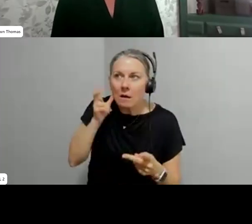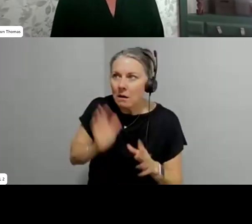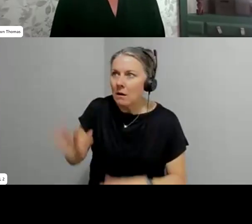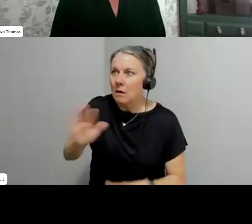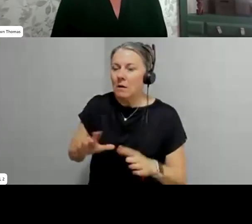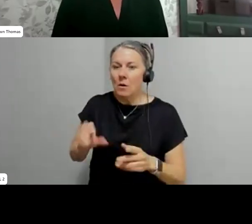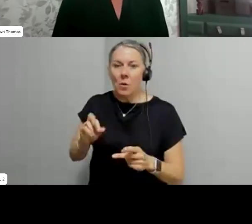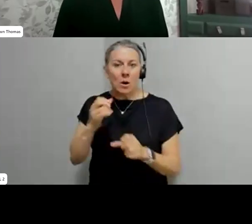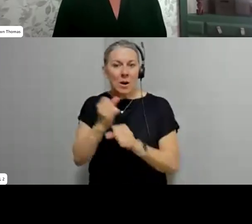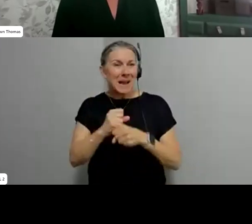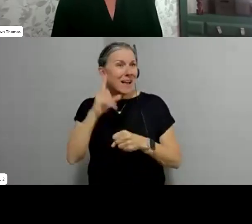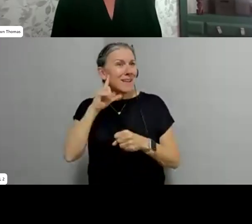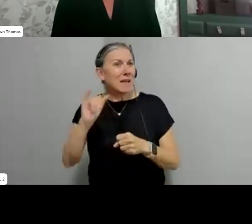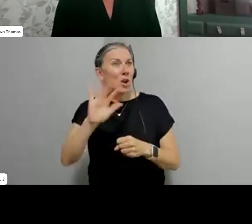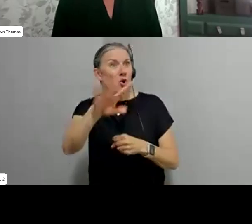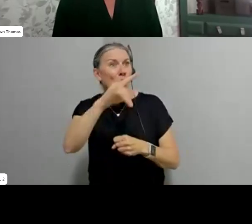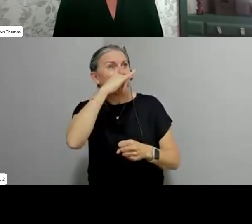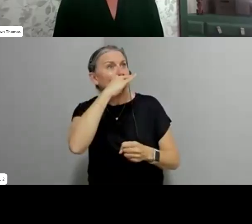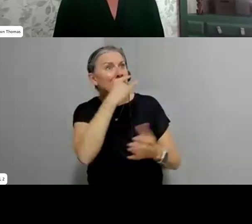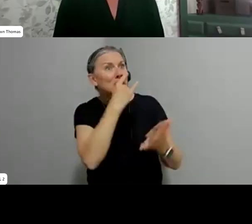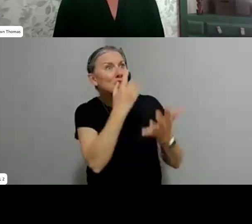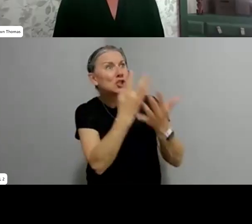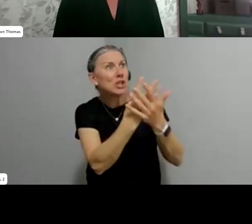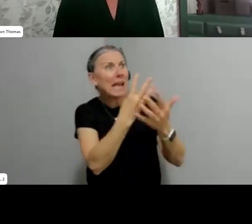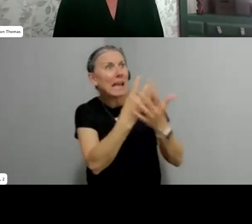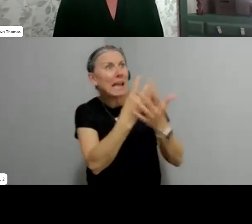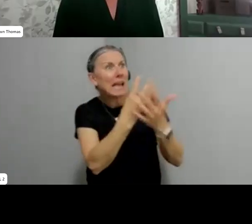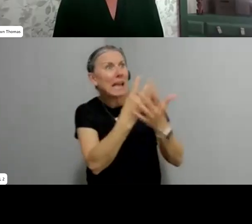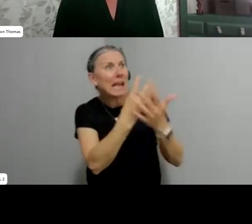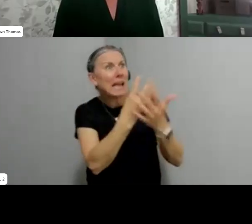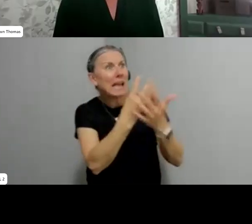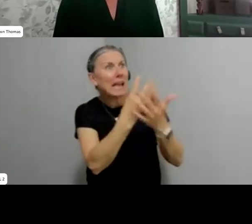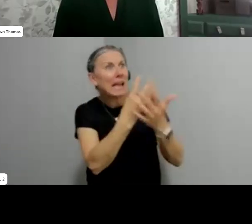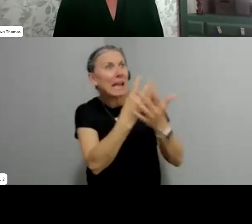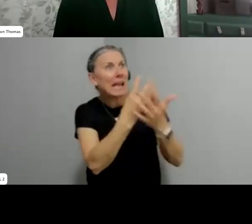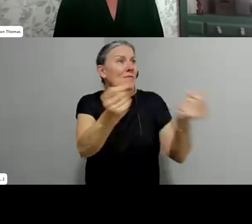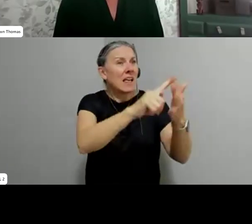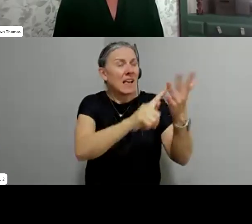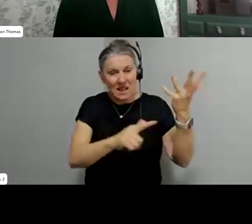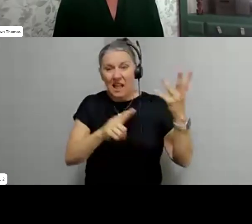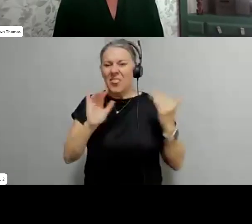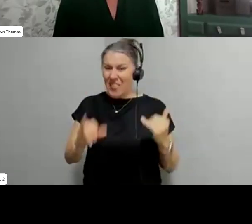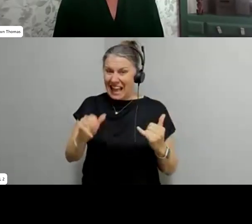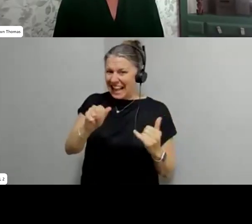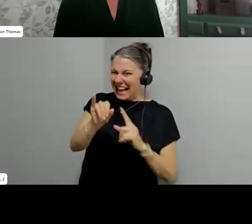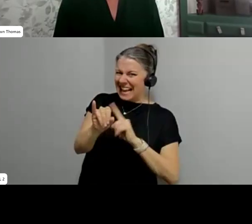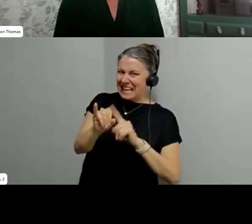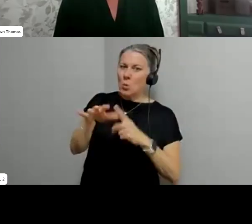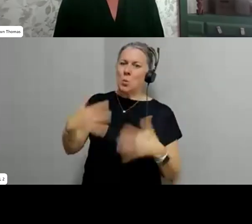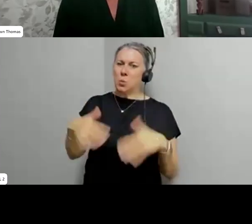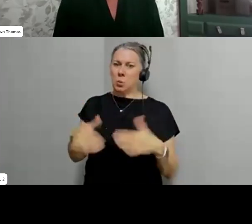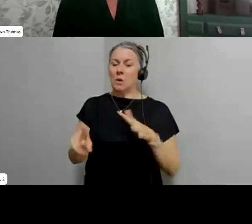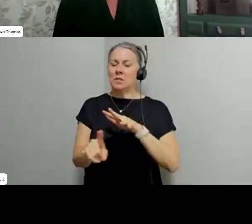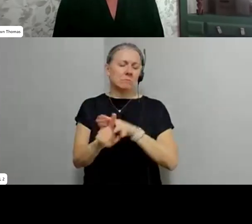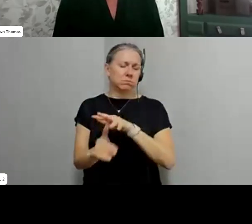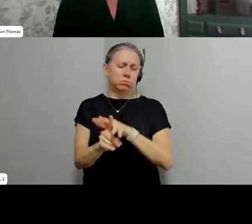jail wherever they are, and, you need to send your life savings to fix it. All of that stuff is kind of bubbling up. So I